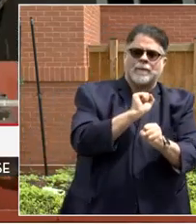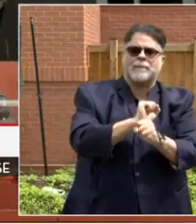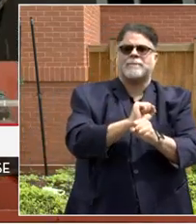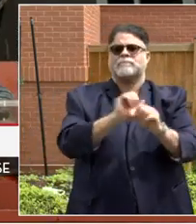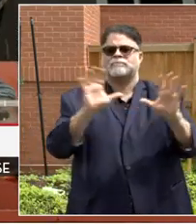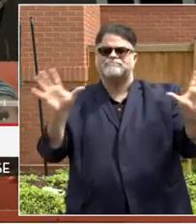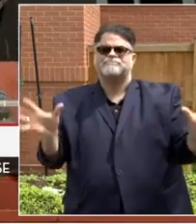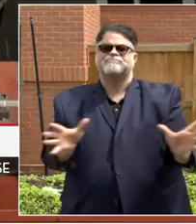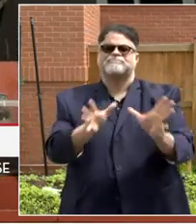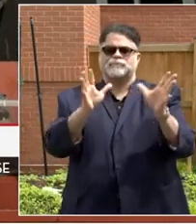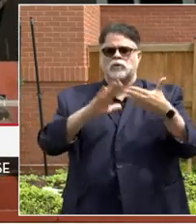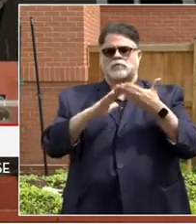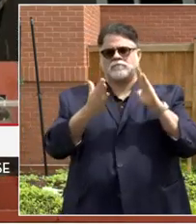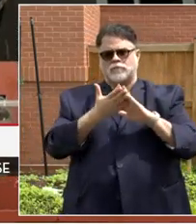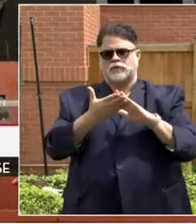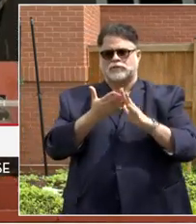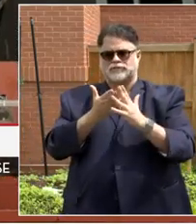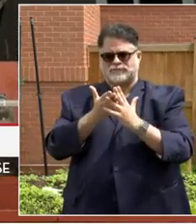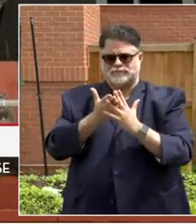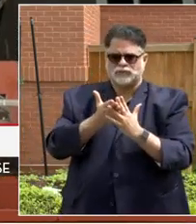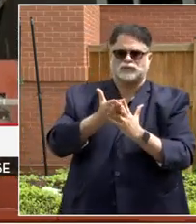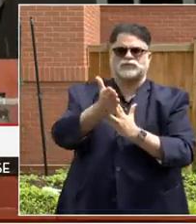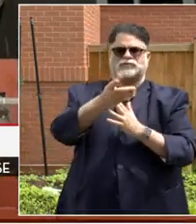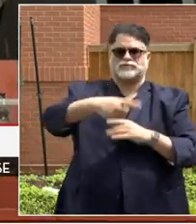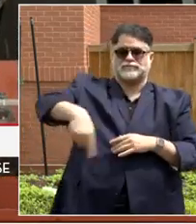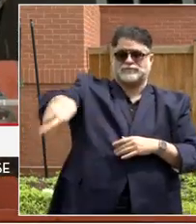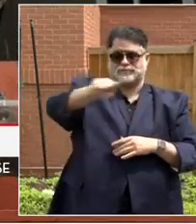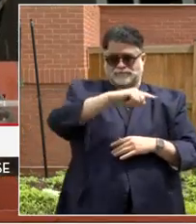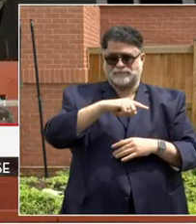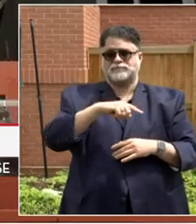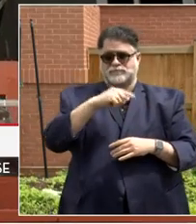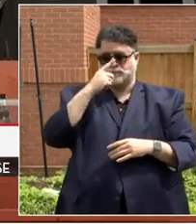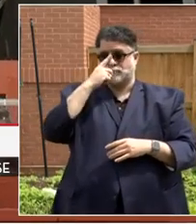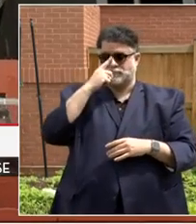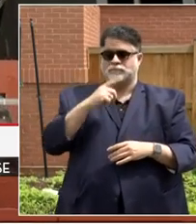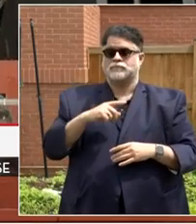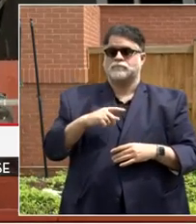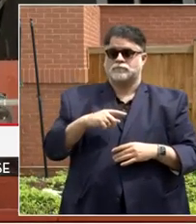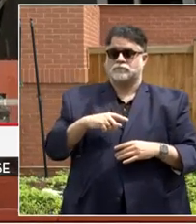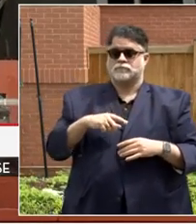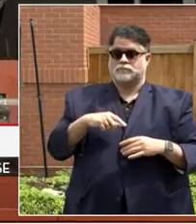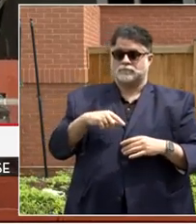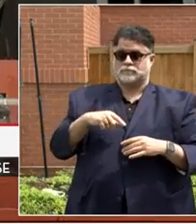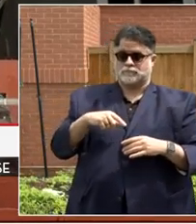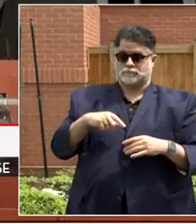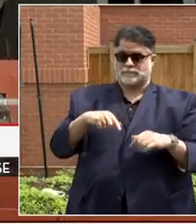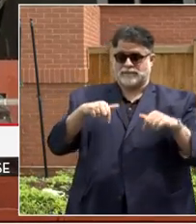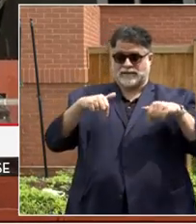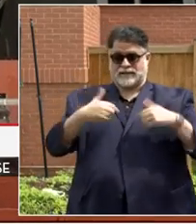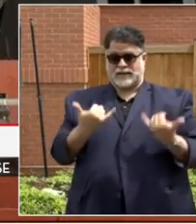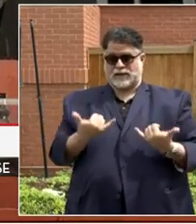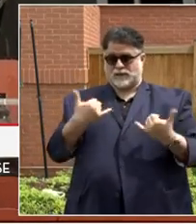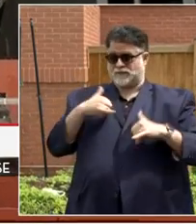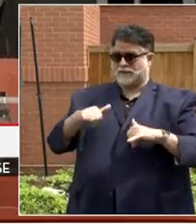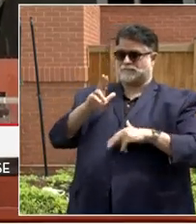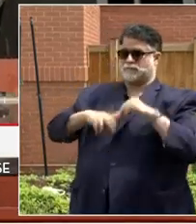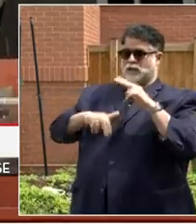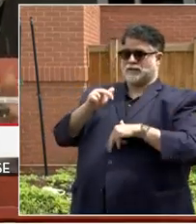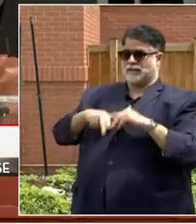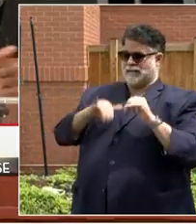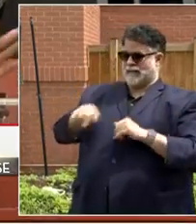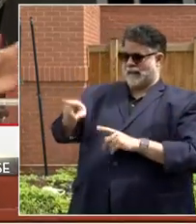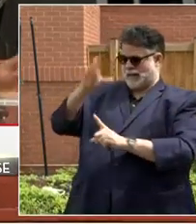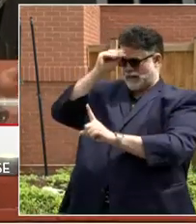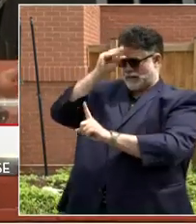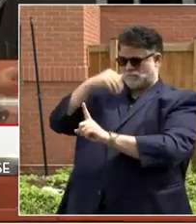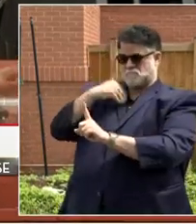Wally down DRS. Wally came into the building and asked me, do I know these guys? It hurt